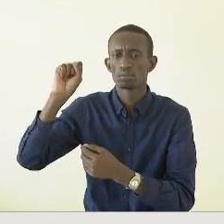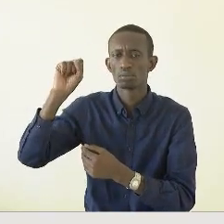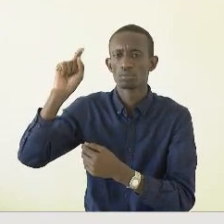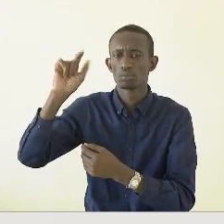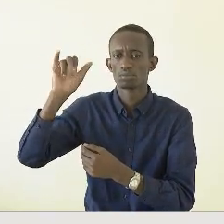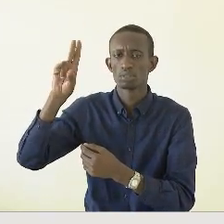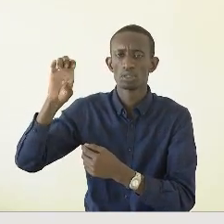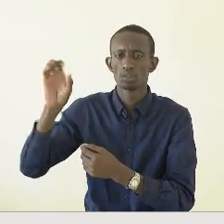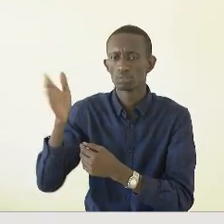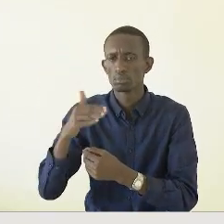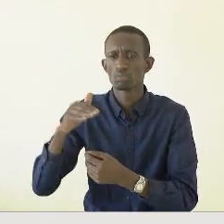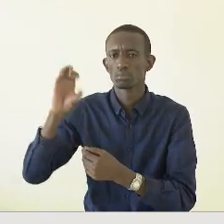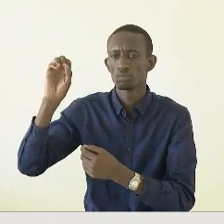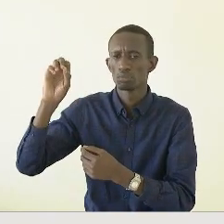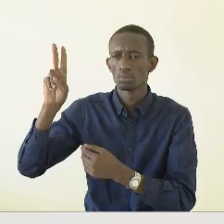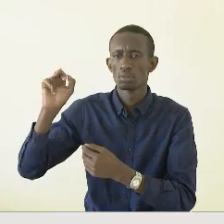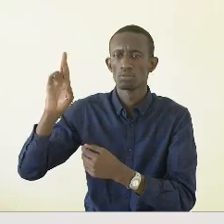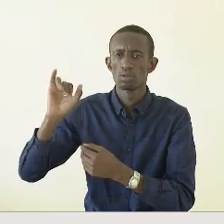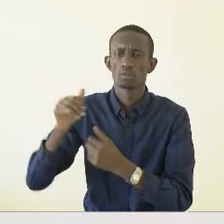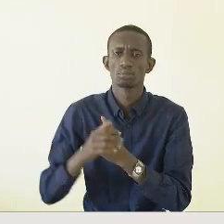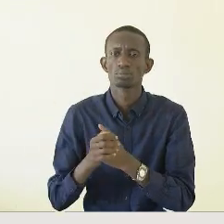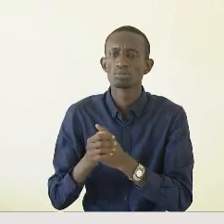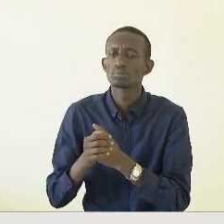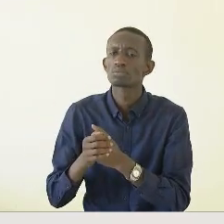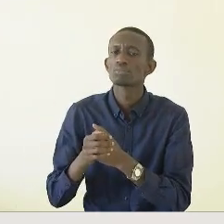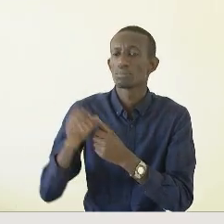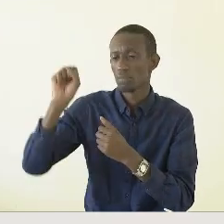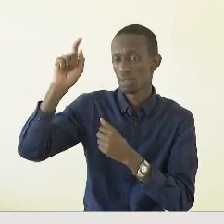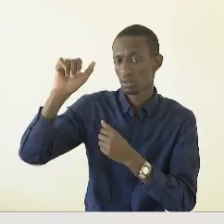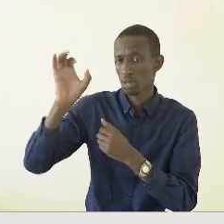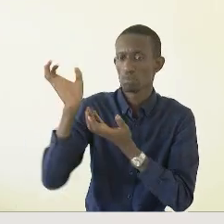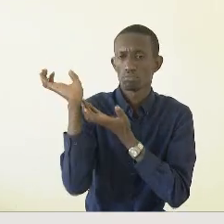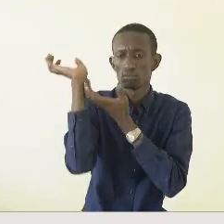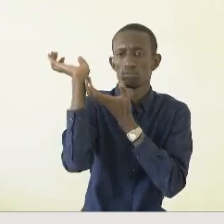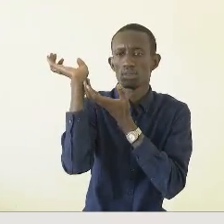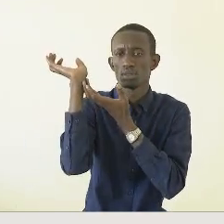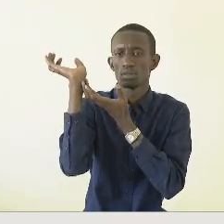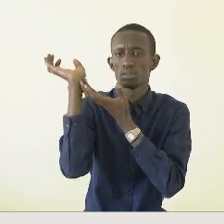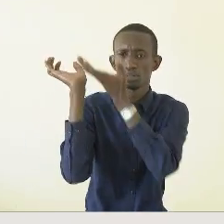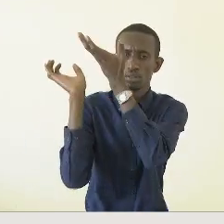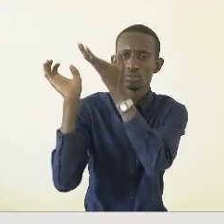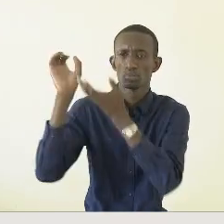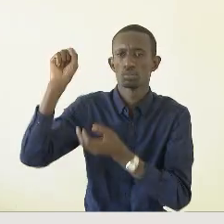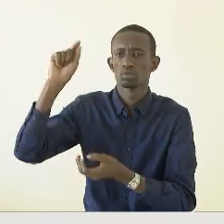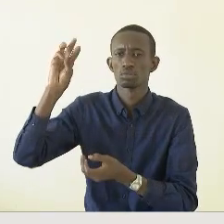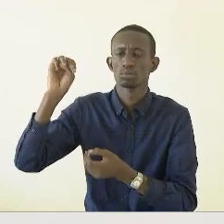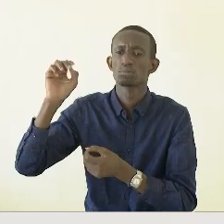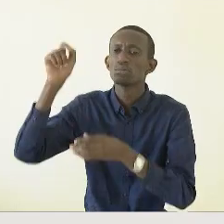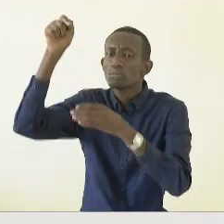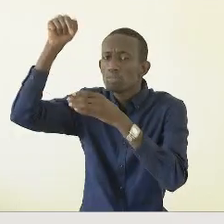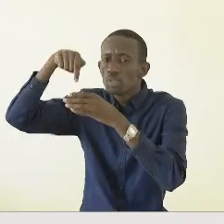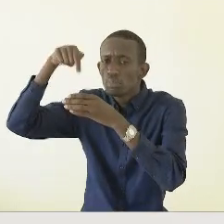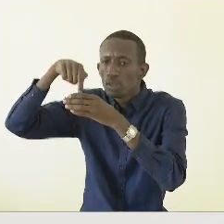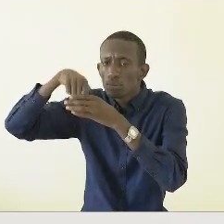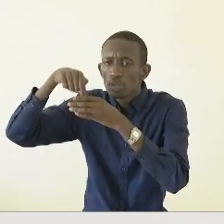ovules. Then the style holds the stigma in proper position. Inside the style we have seen we have pollen